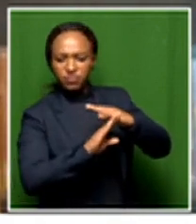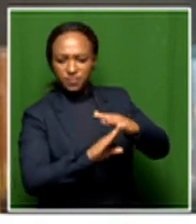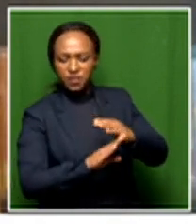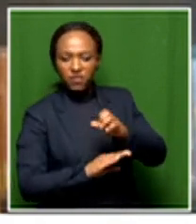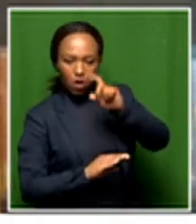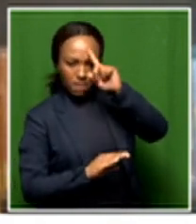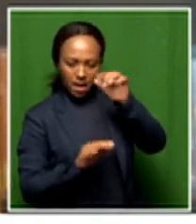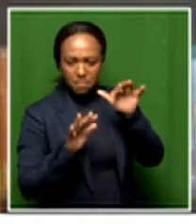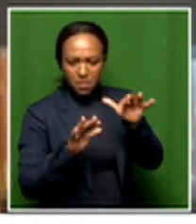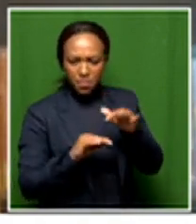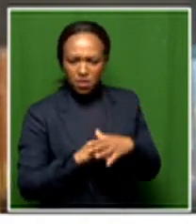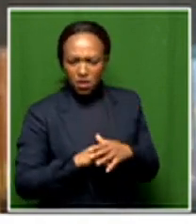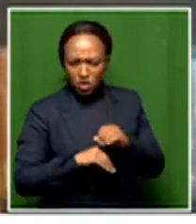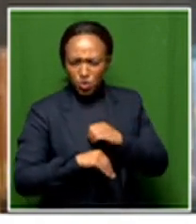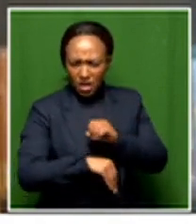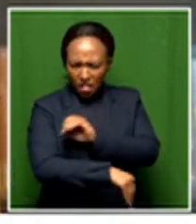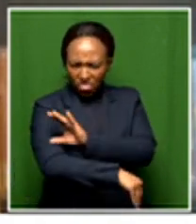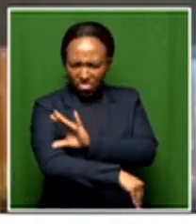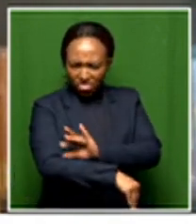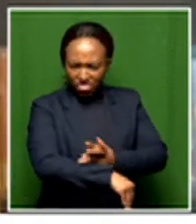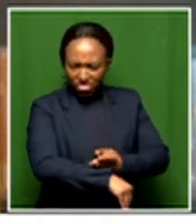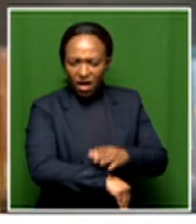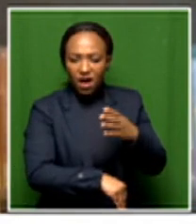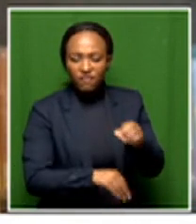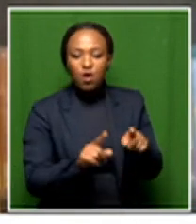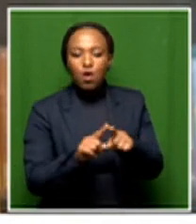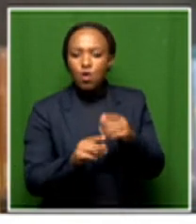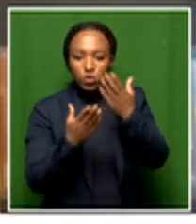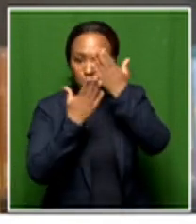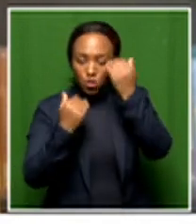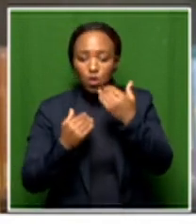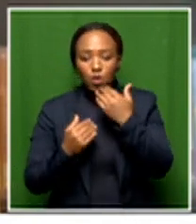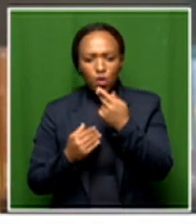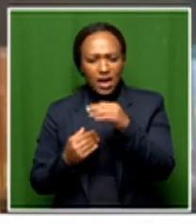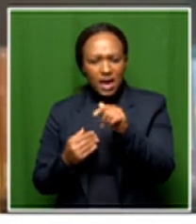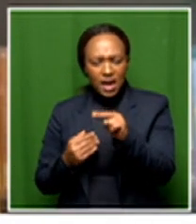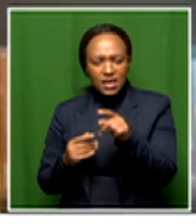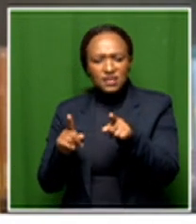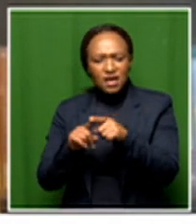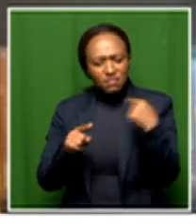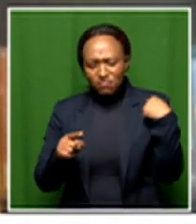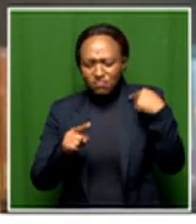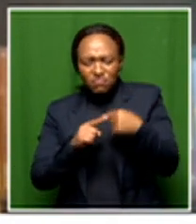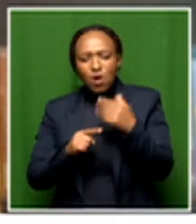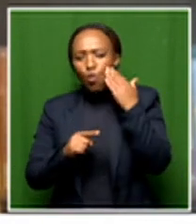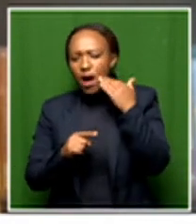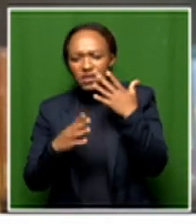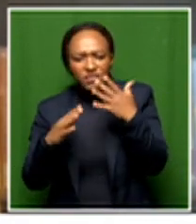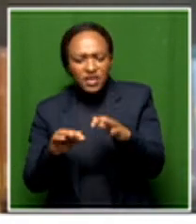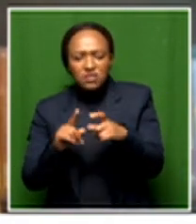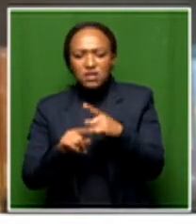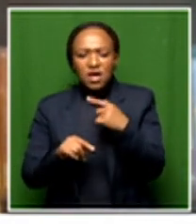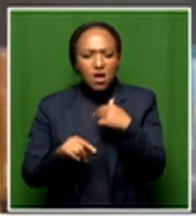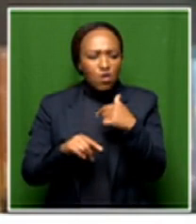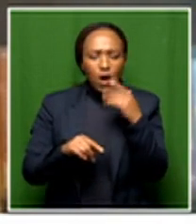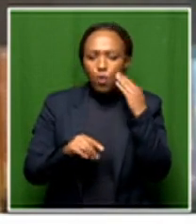that is fiction. Don't we know what Helen Zille has been saying about colonialism and black people? We all know, right?